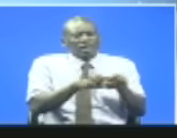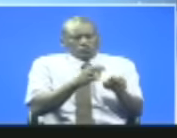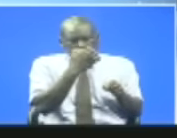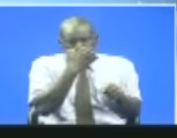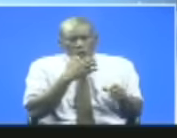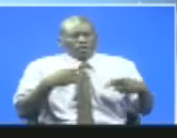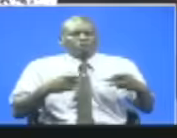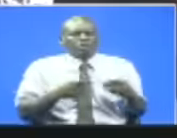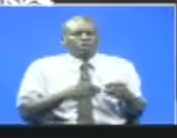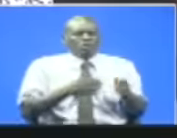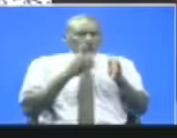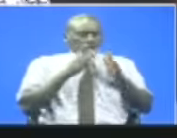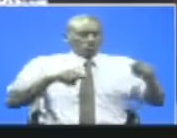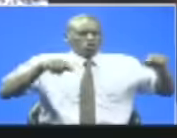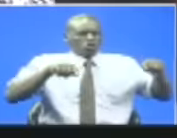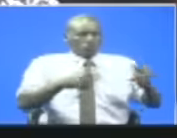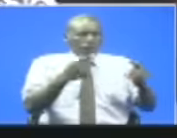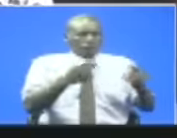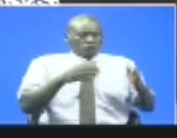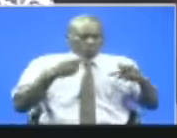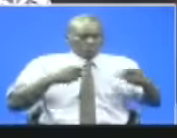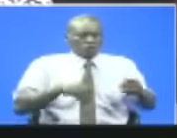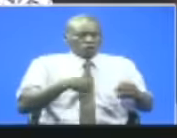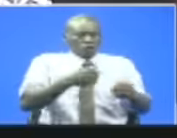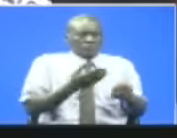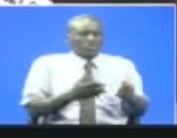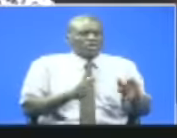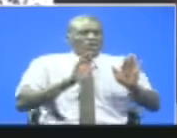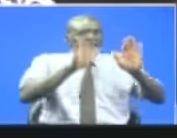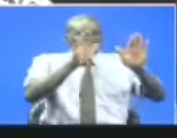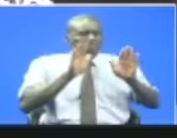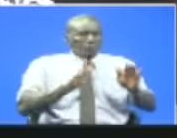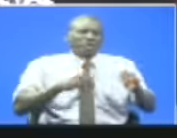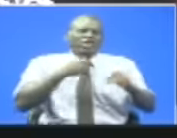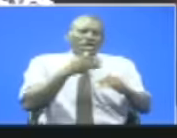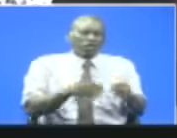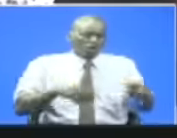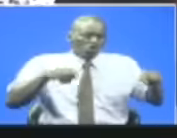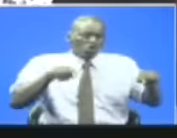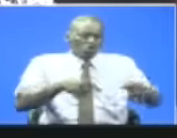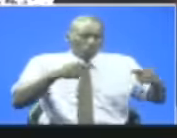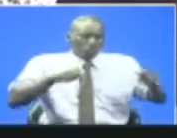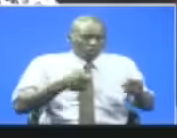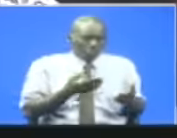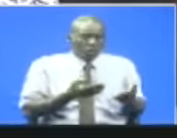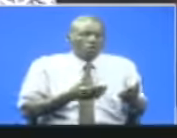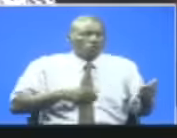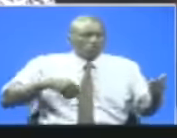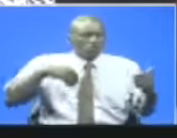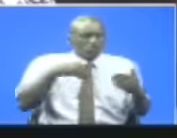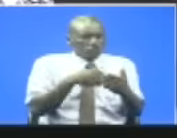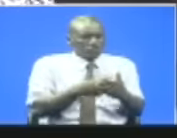human conflict is always with us. What is important is after we have gone through it, we get to a point where we must move